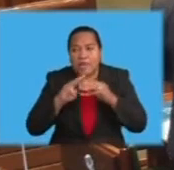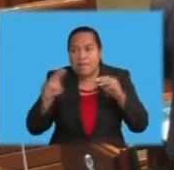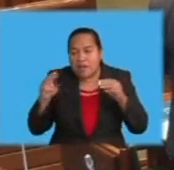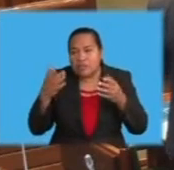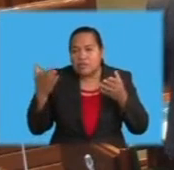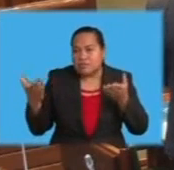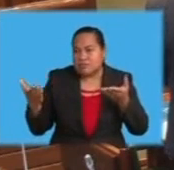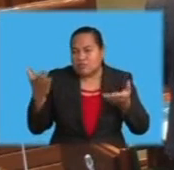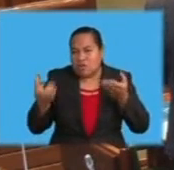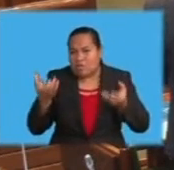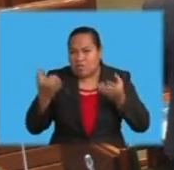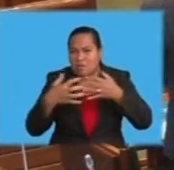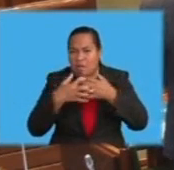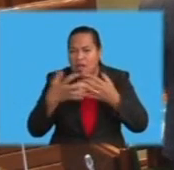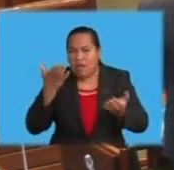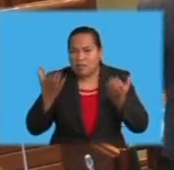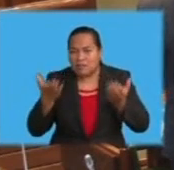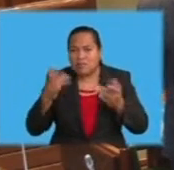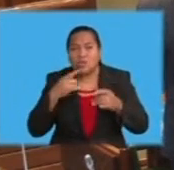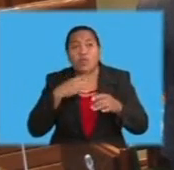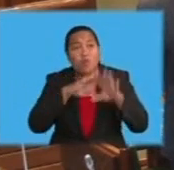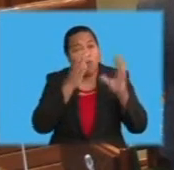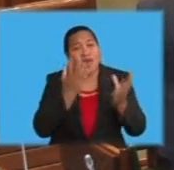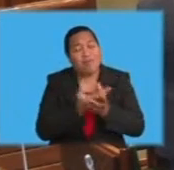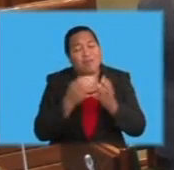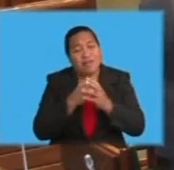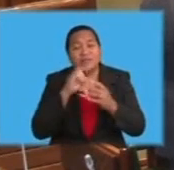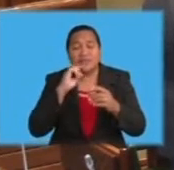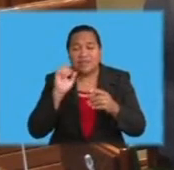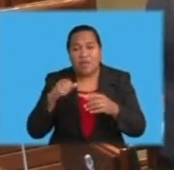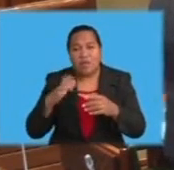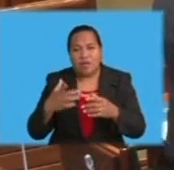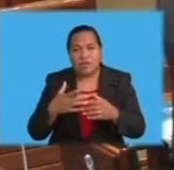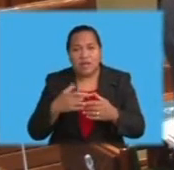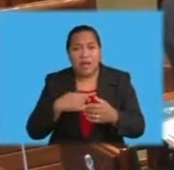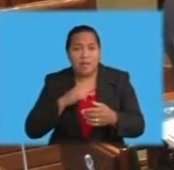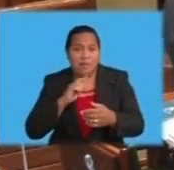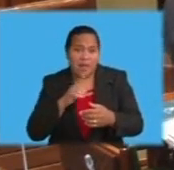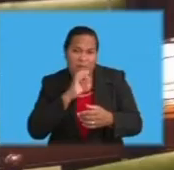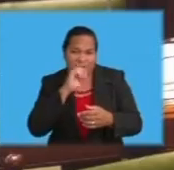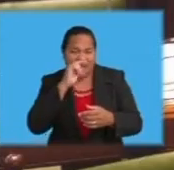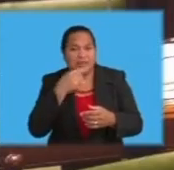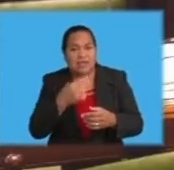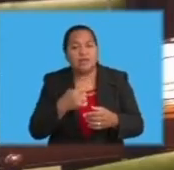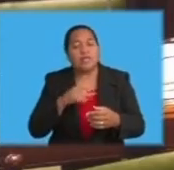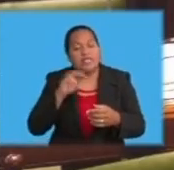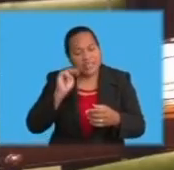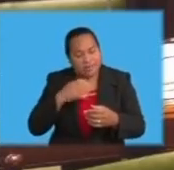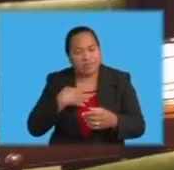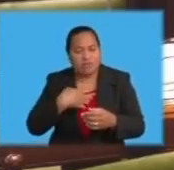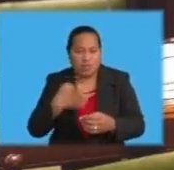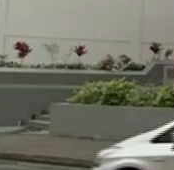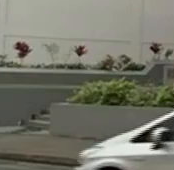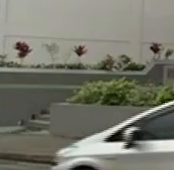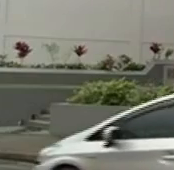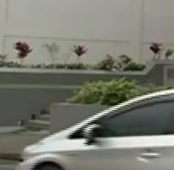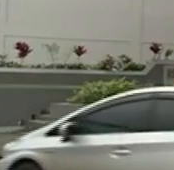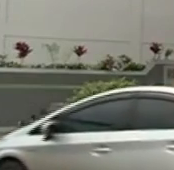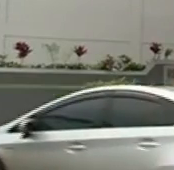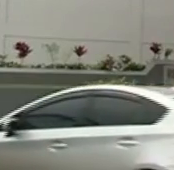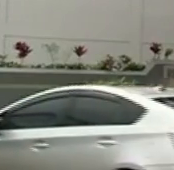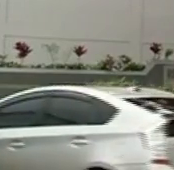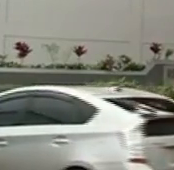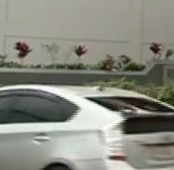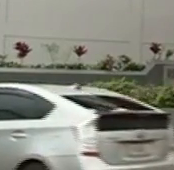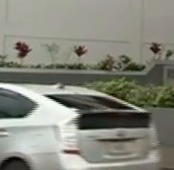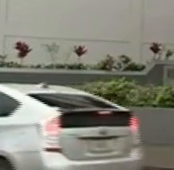actually flawed, and the World Bank has actually agreed with that. But that does not in any way negate the fact that we still need to do some work in that respect. The